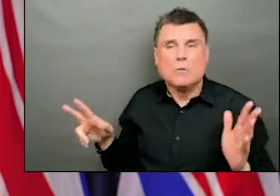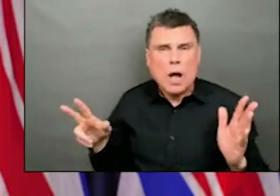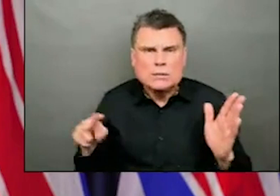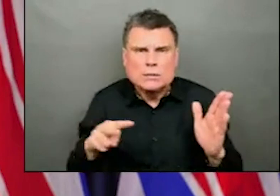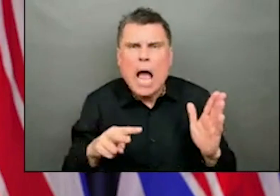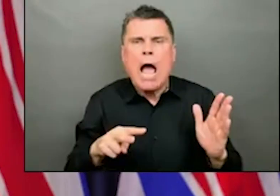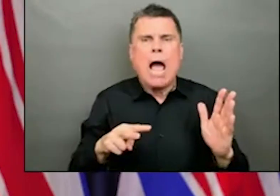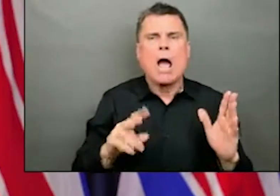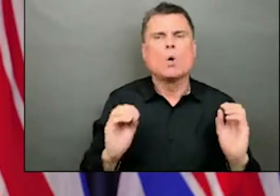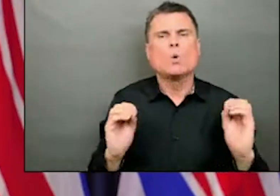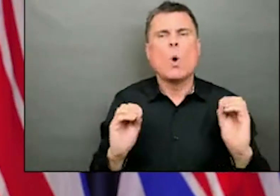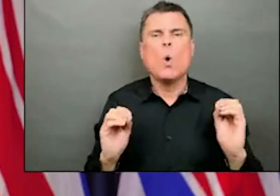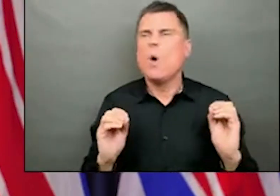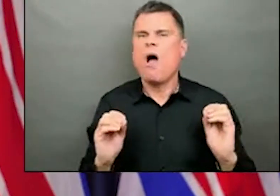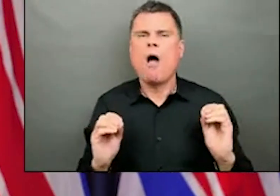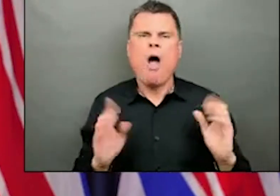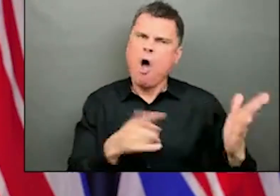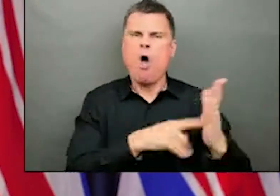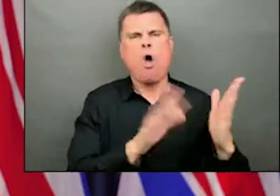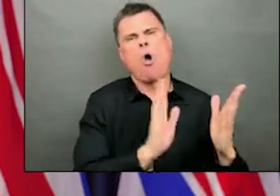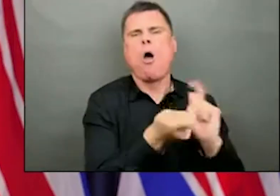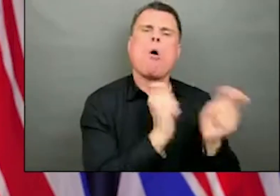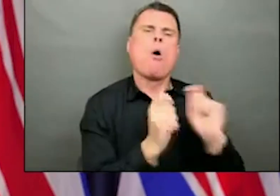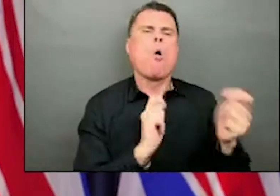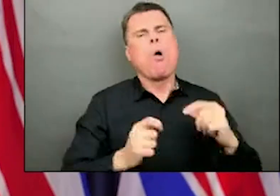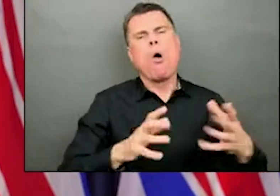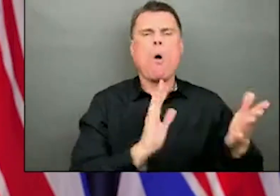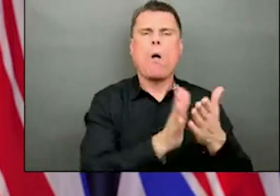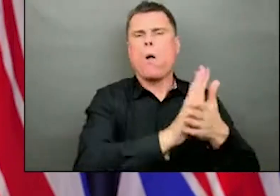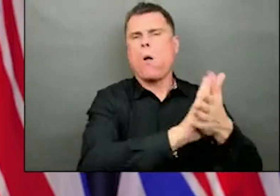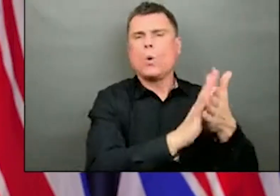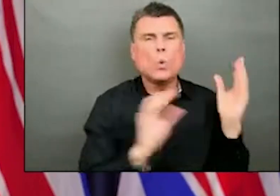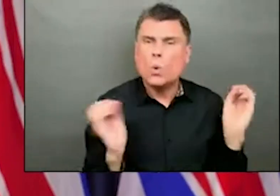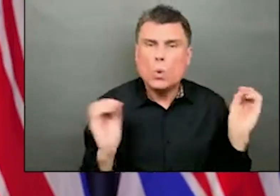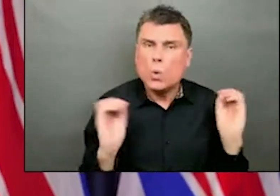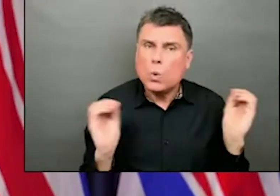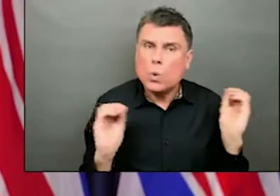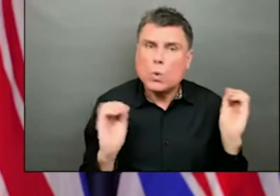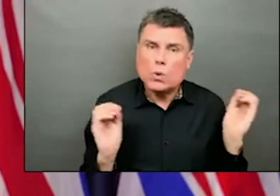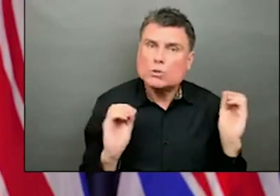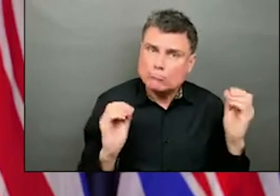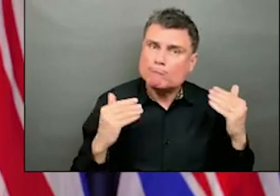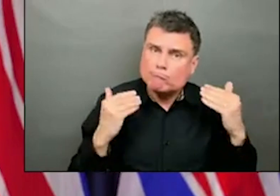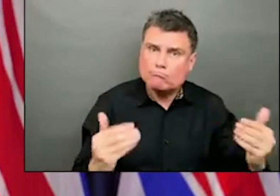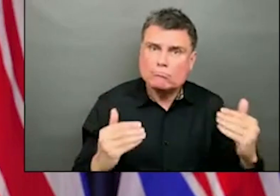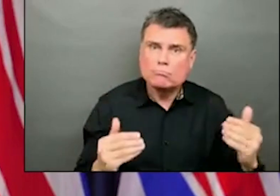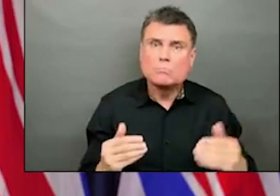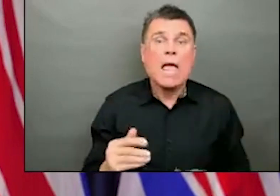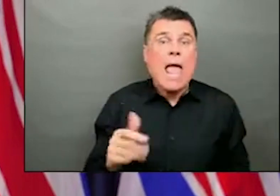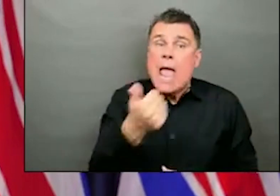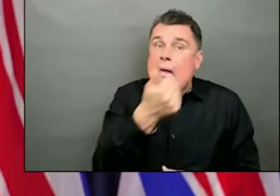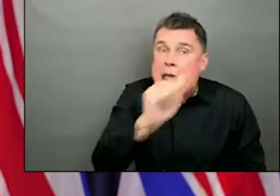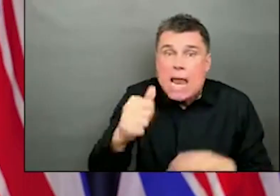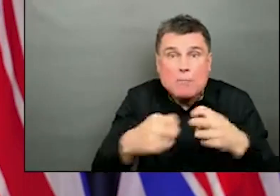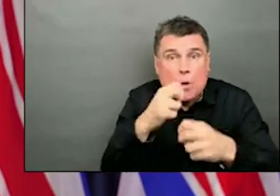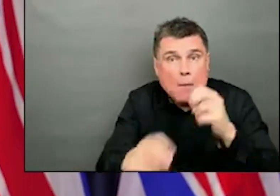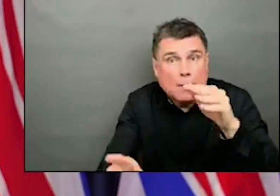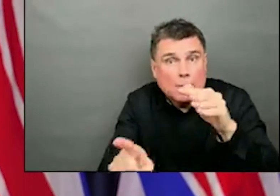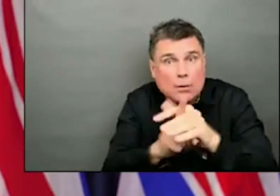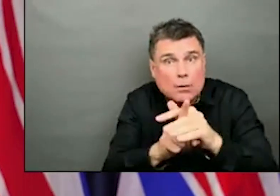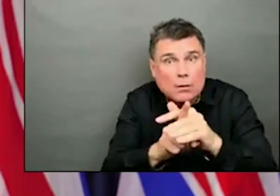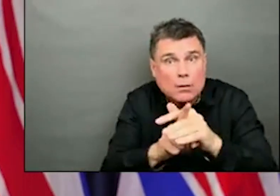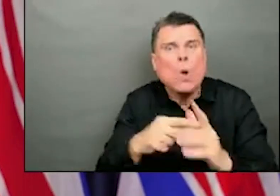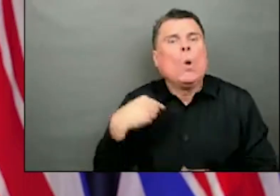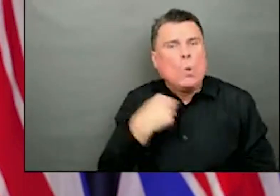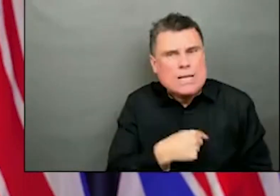no problem that we can't fix. And I accept that. And now we need to make sure that when problems are